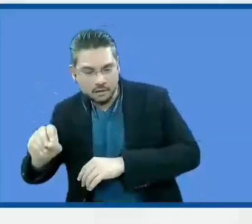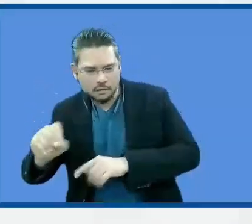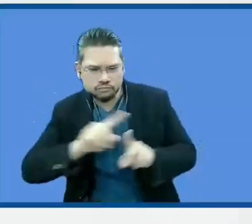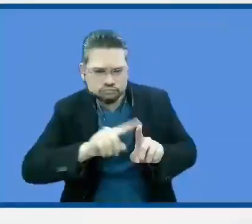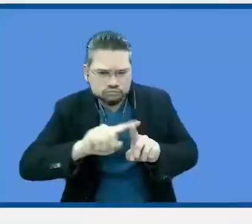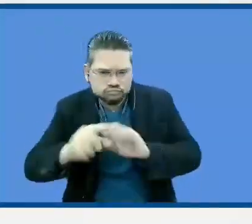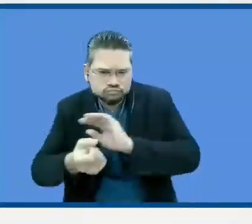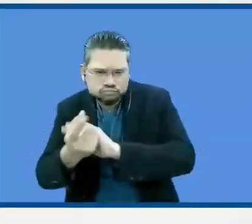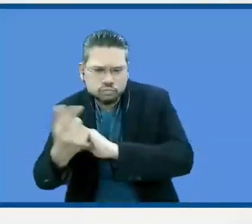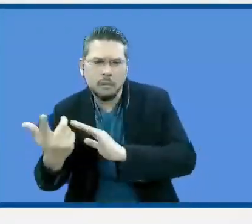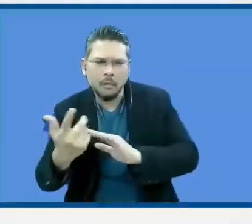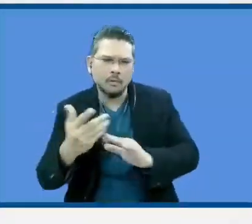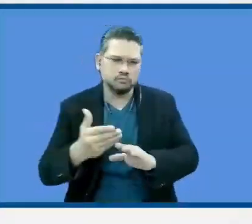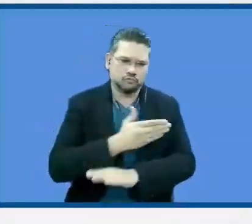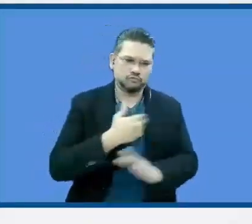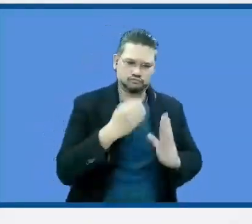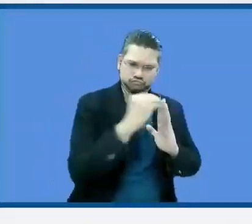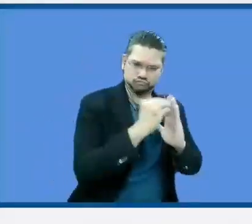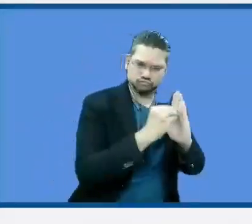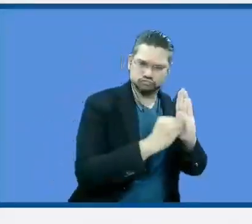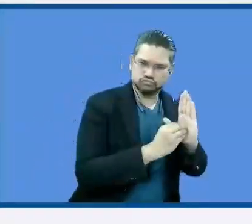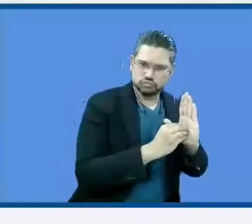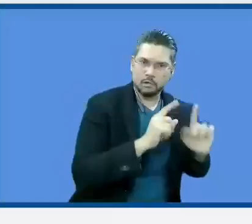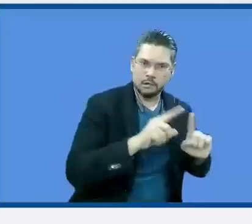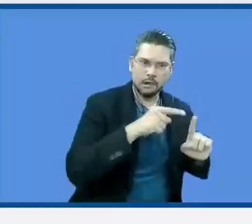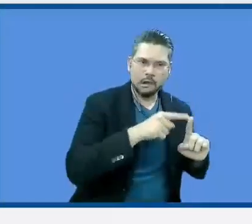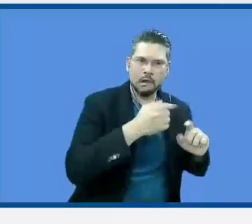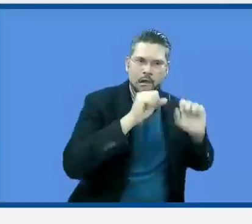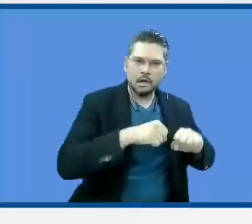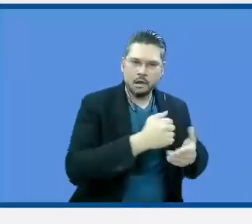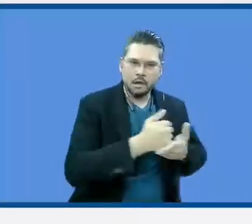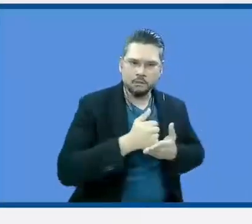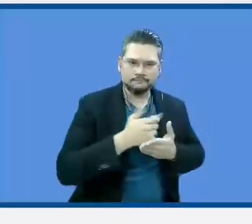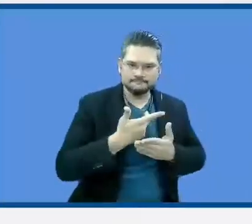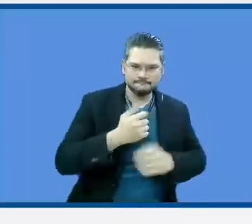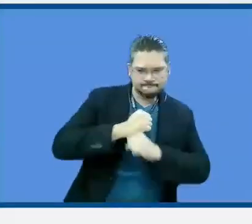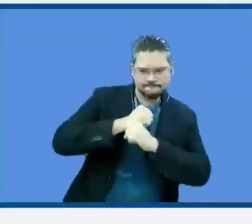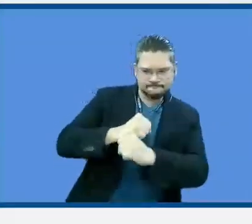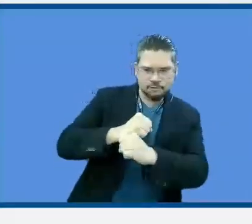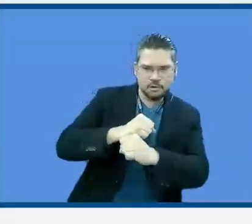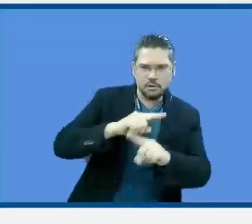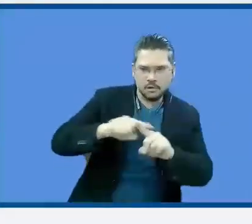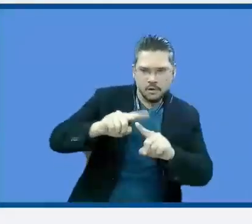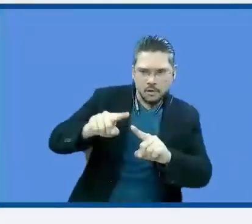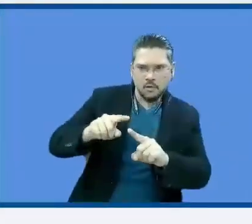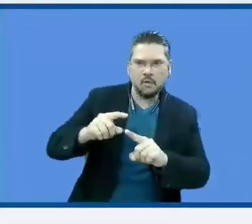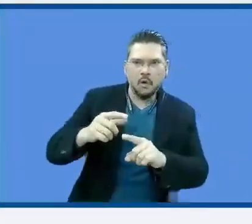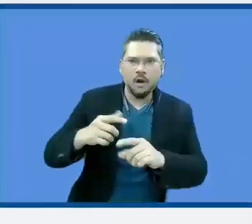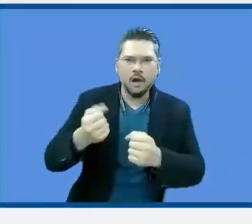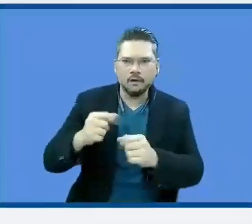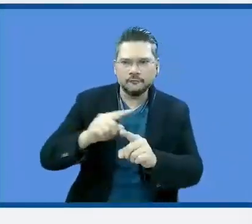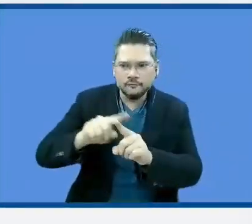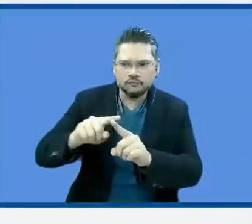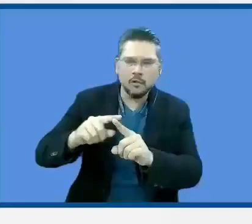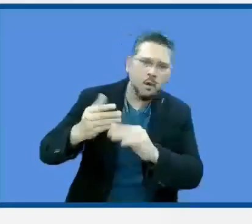mentions, so that we are just setting a resilient development based on the preventive culture. That's why it really called my